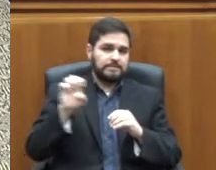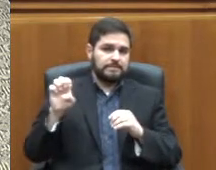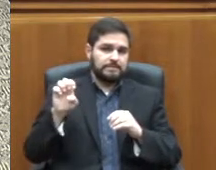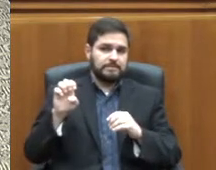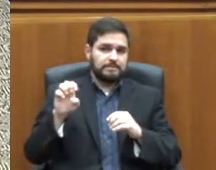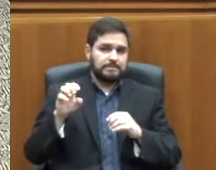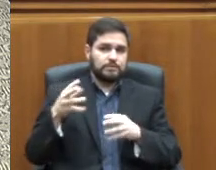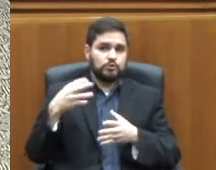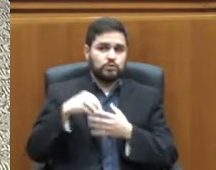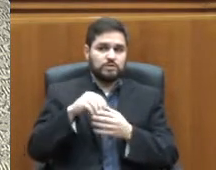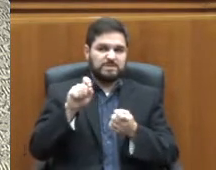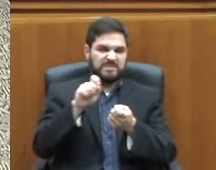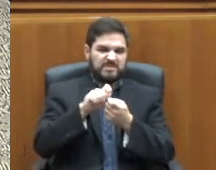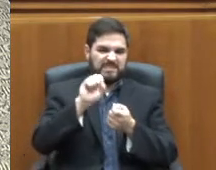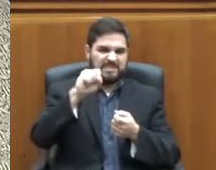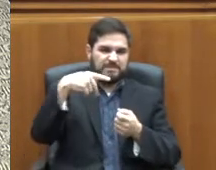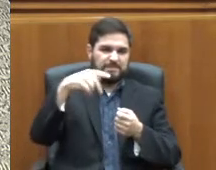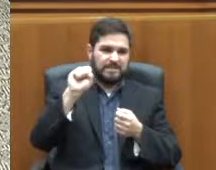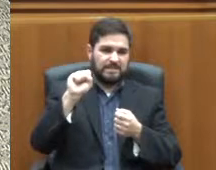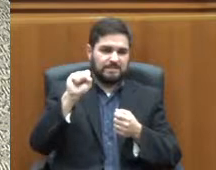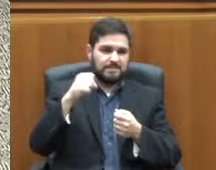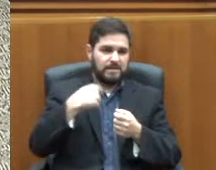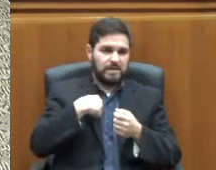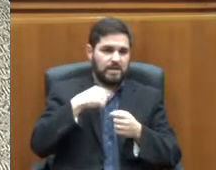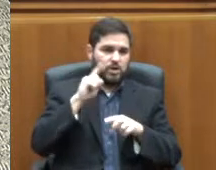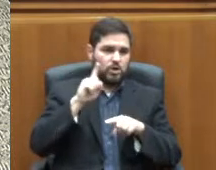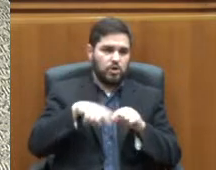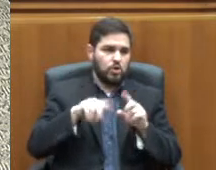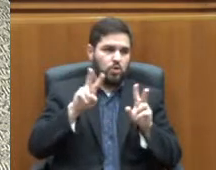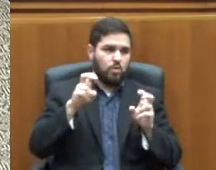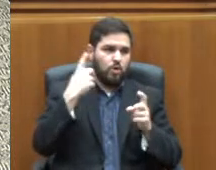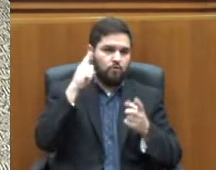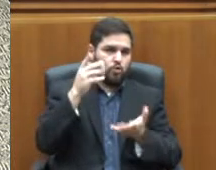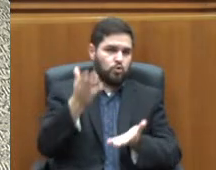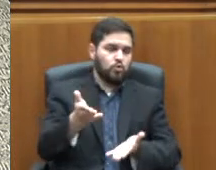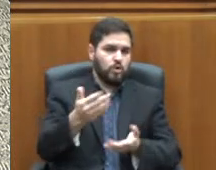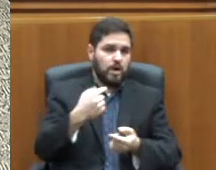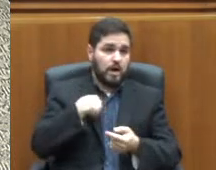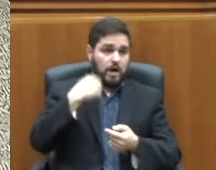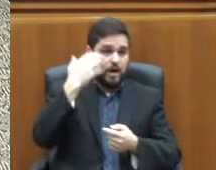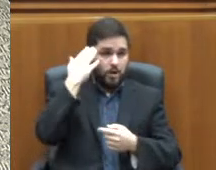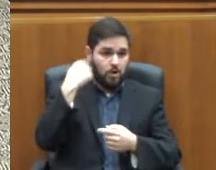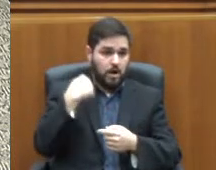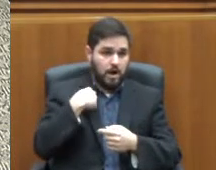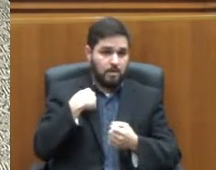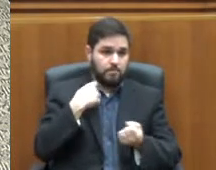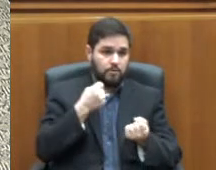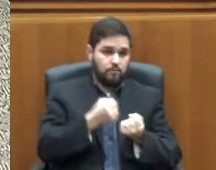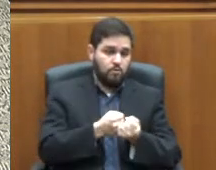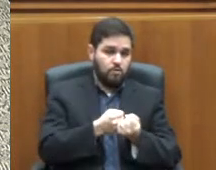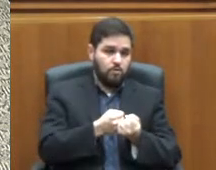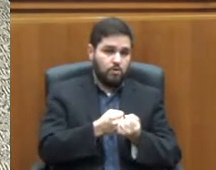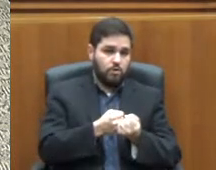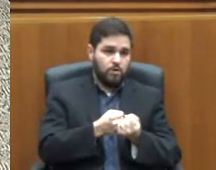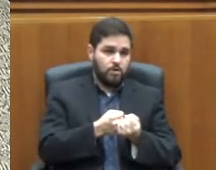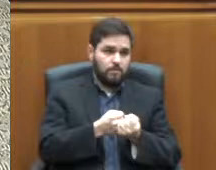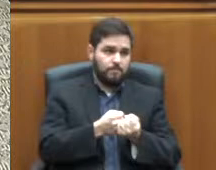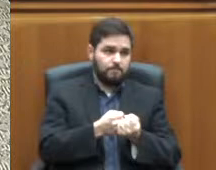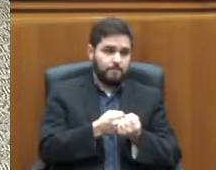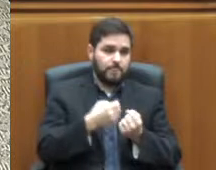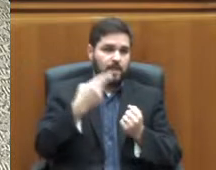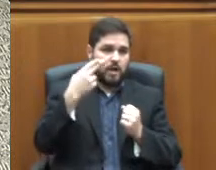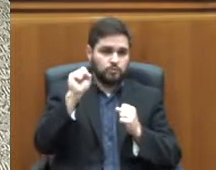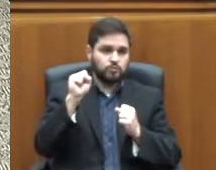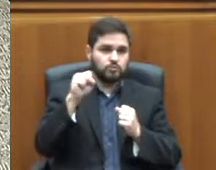specific SPS. I wouldn't be able to quote those for you. I know that all four of our